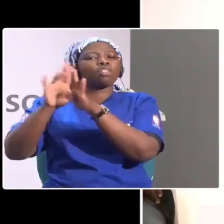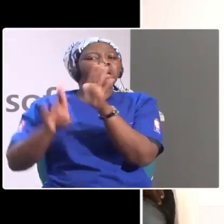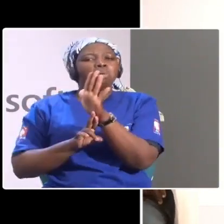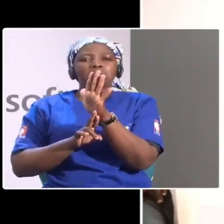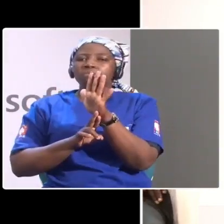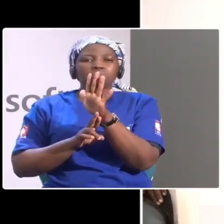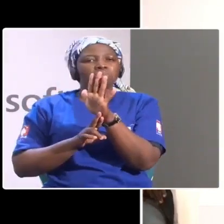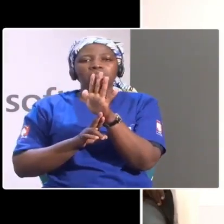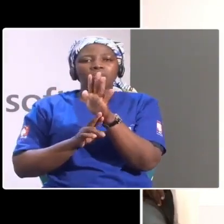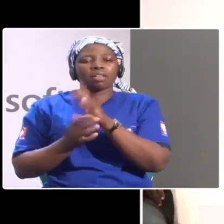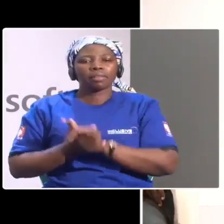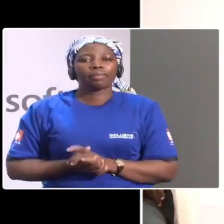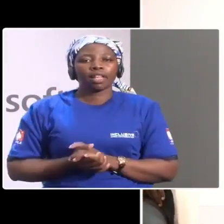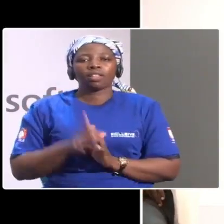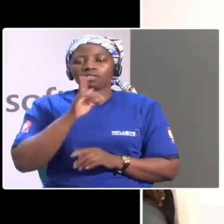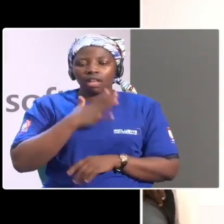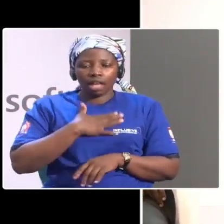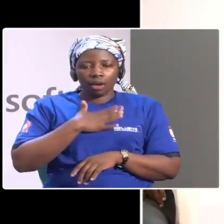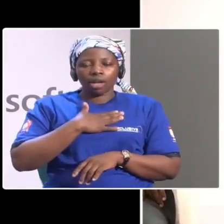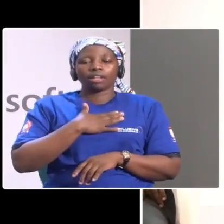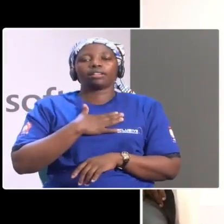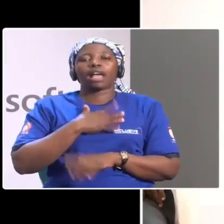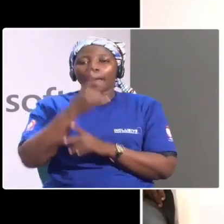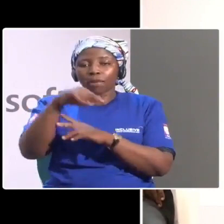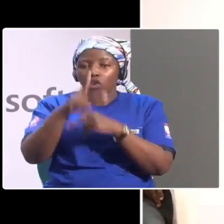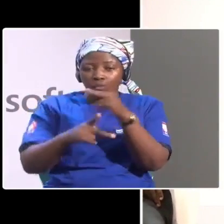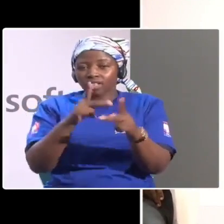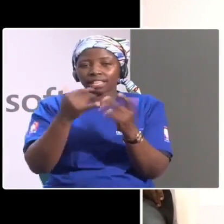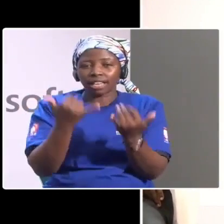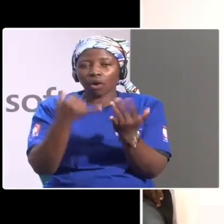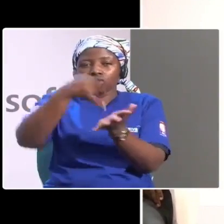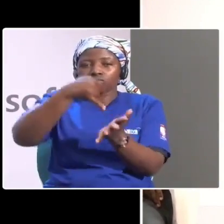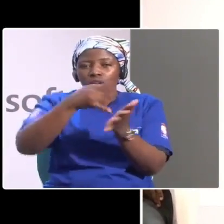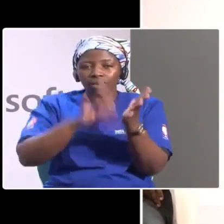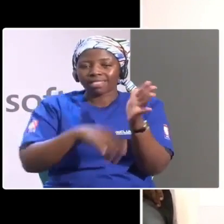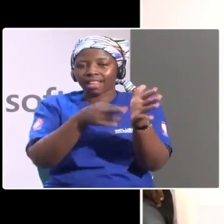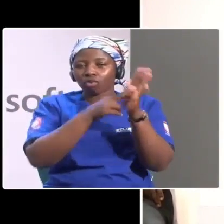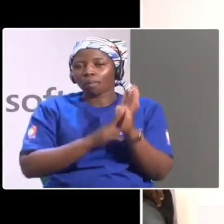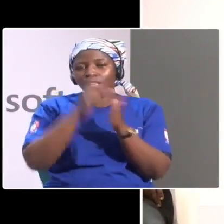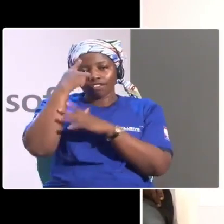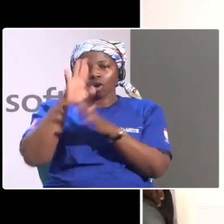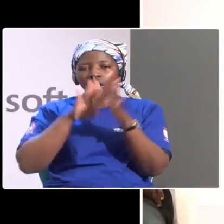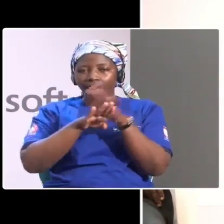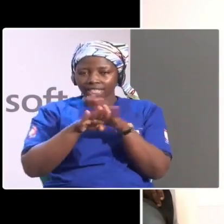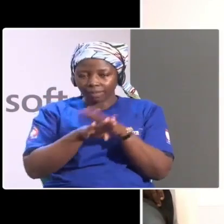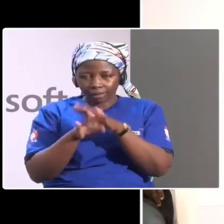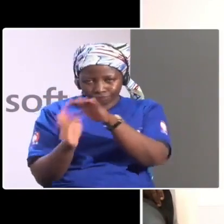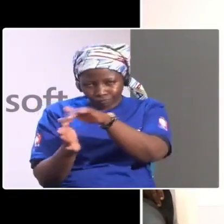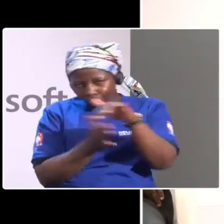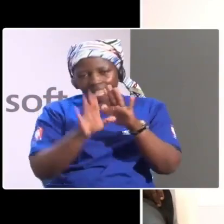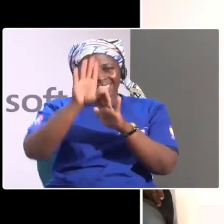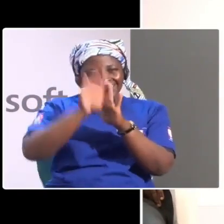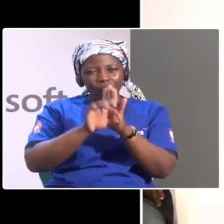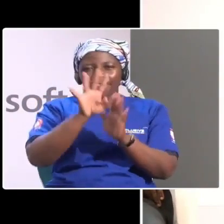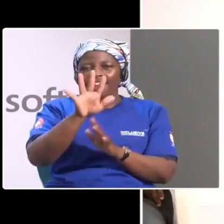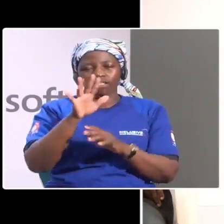need for accessibility. So our type approval process now incorporates requirements for accessibility. Chapter 5 talks